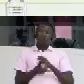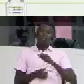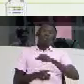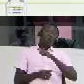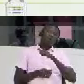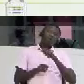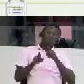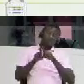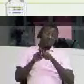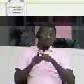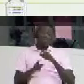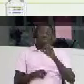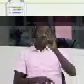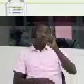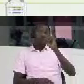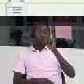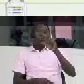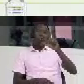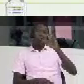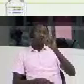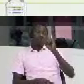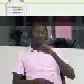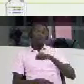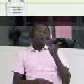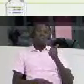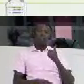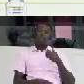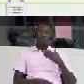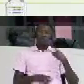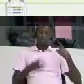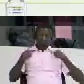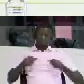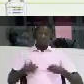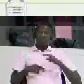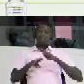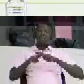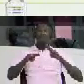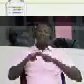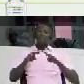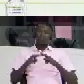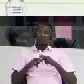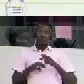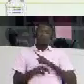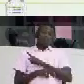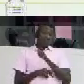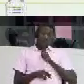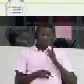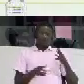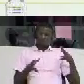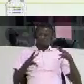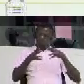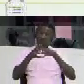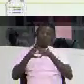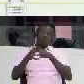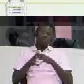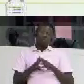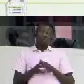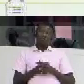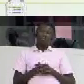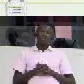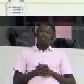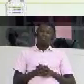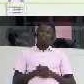and solo, ak ñeneen ñu sol green. and others that were dressed in green. ñoom ñoo ànd ak gaay yi. Those were the ones that came with